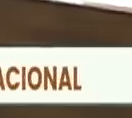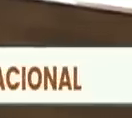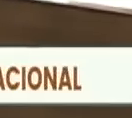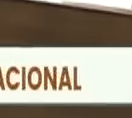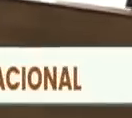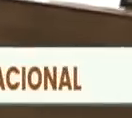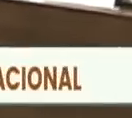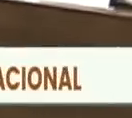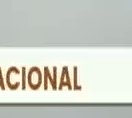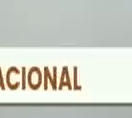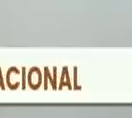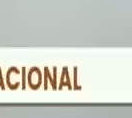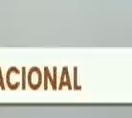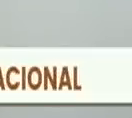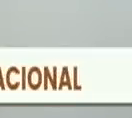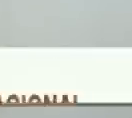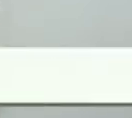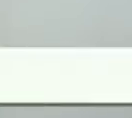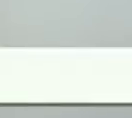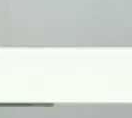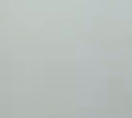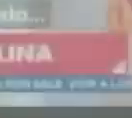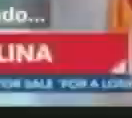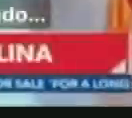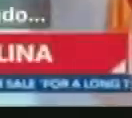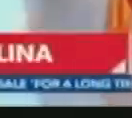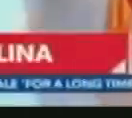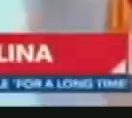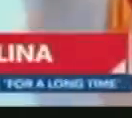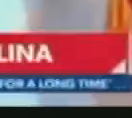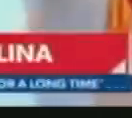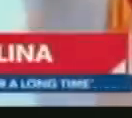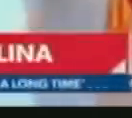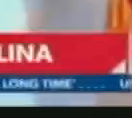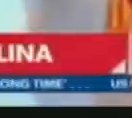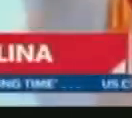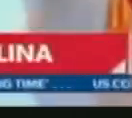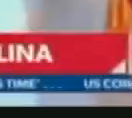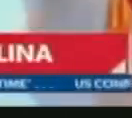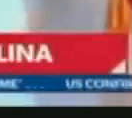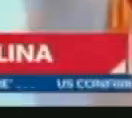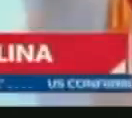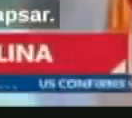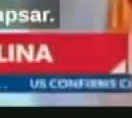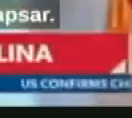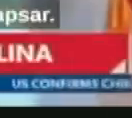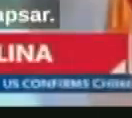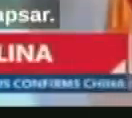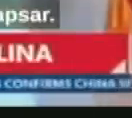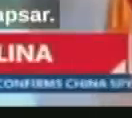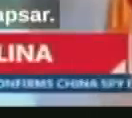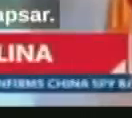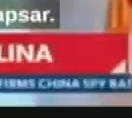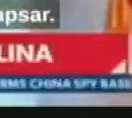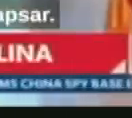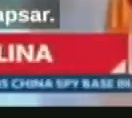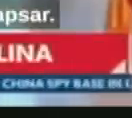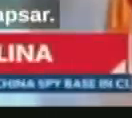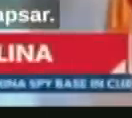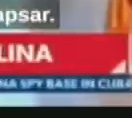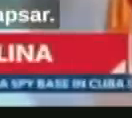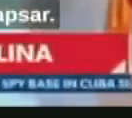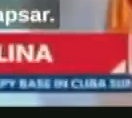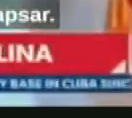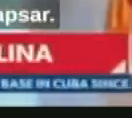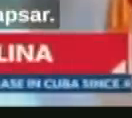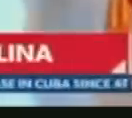listo, adelante video. But we're buying oil from Venezuela. When I left, Venezuela